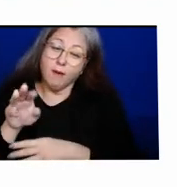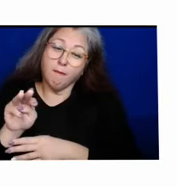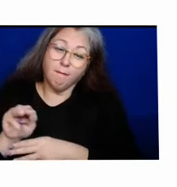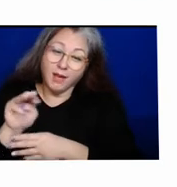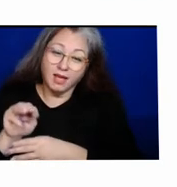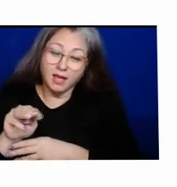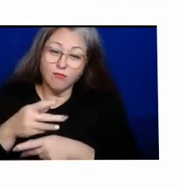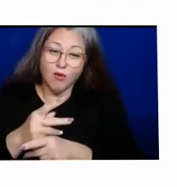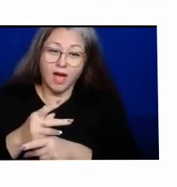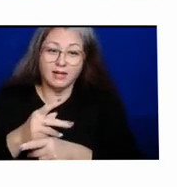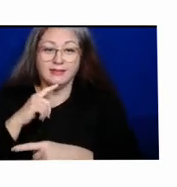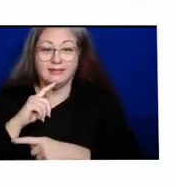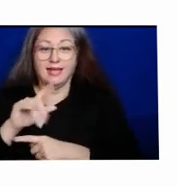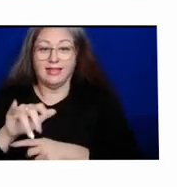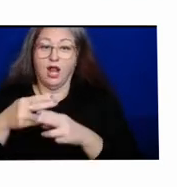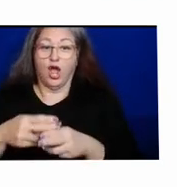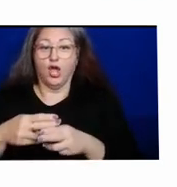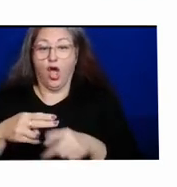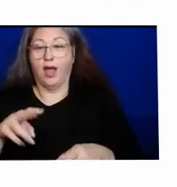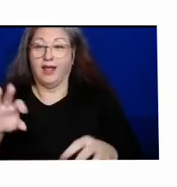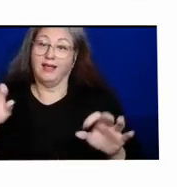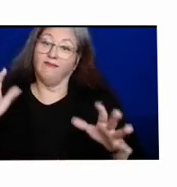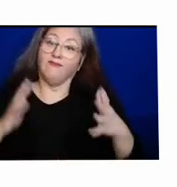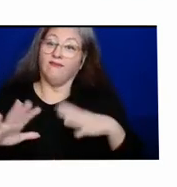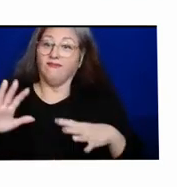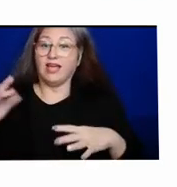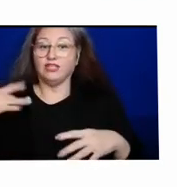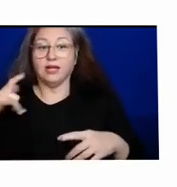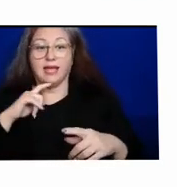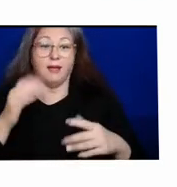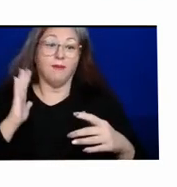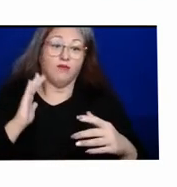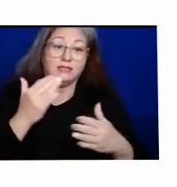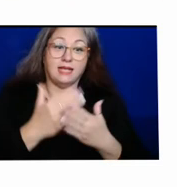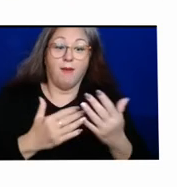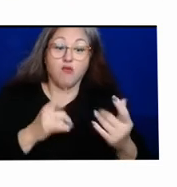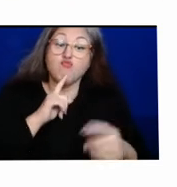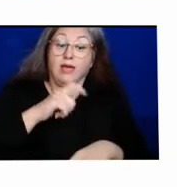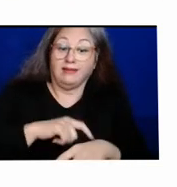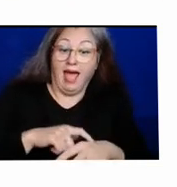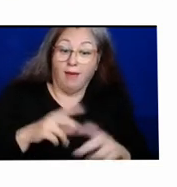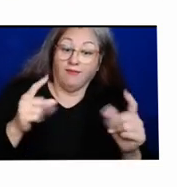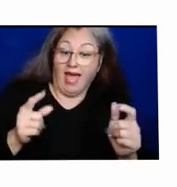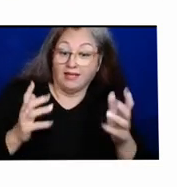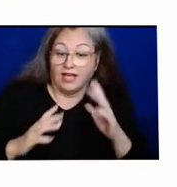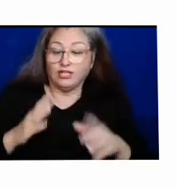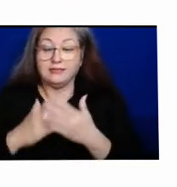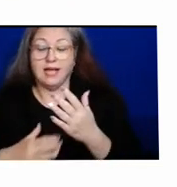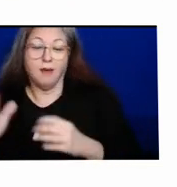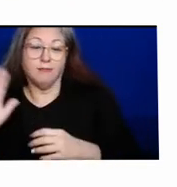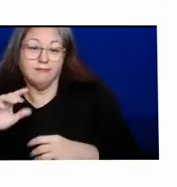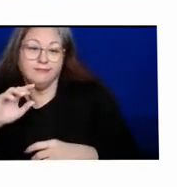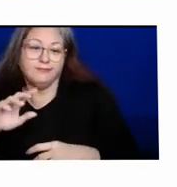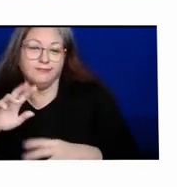considered fast fashion, but there are now ultra fast fashion and real-time fast fashion companies spitting out new clothing every second of every